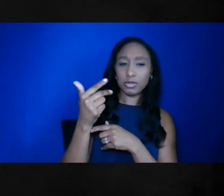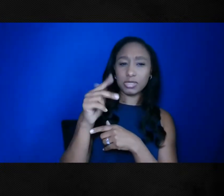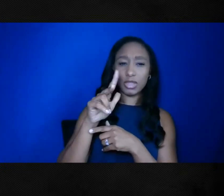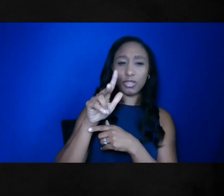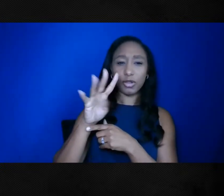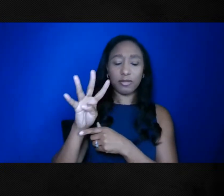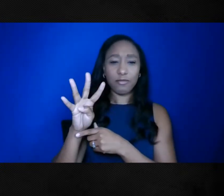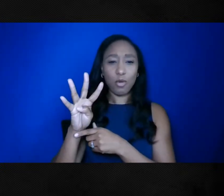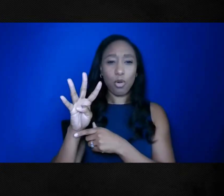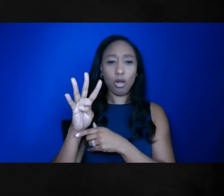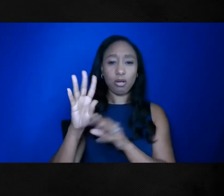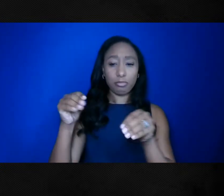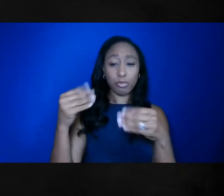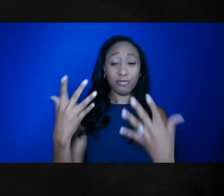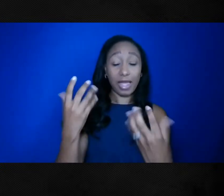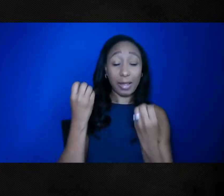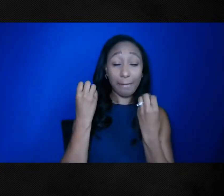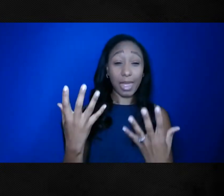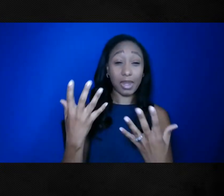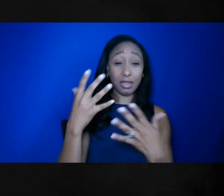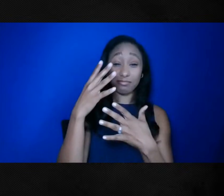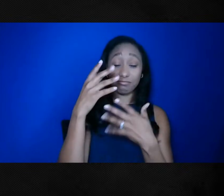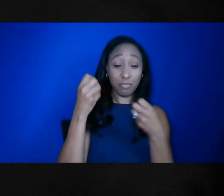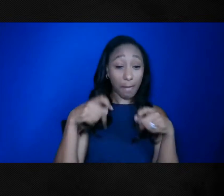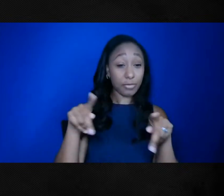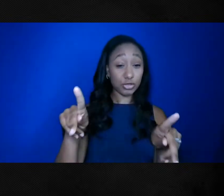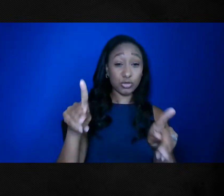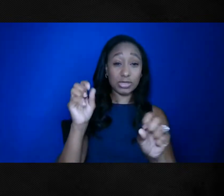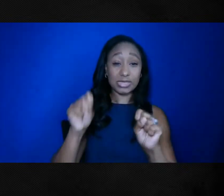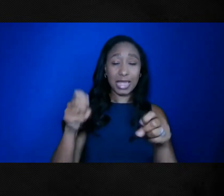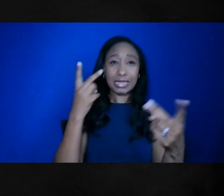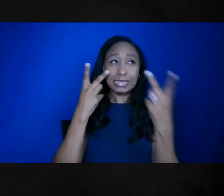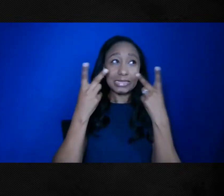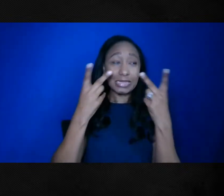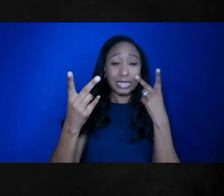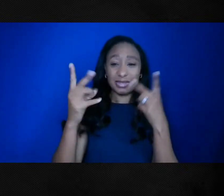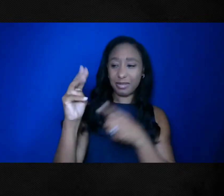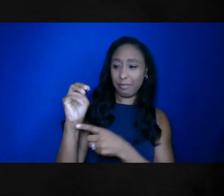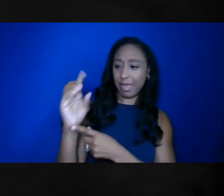many opportunities to explore Maryland's rich history.